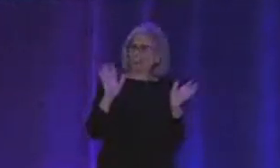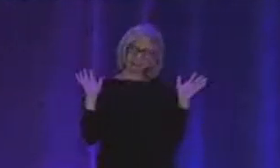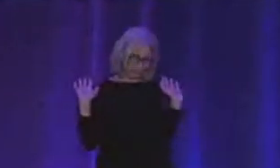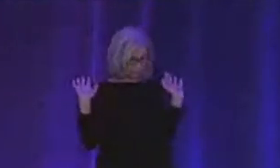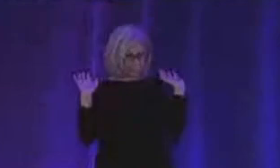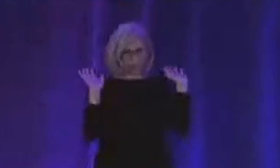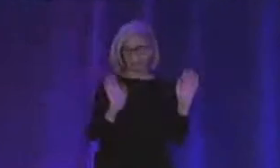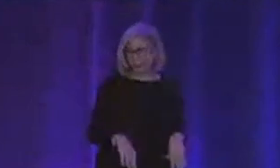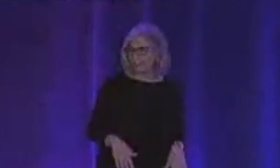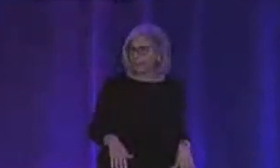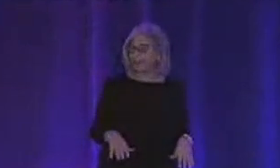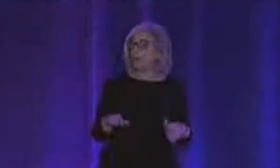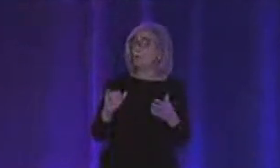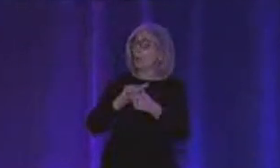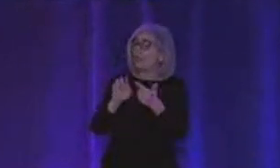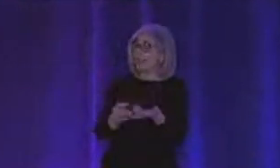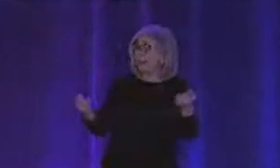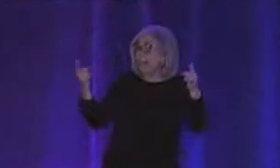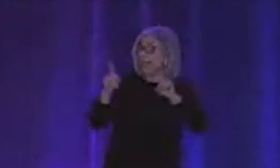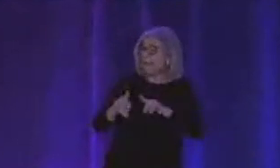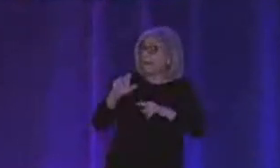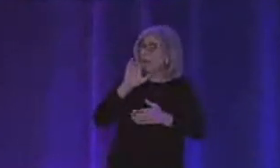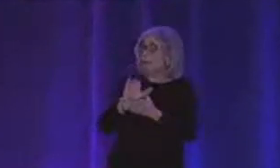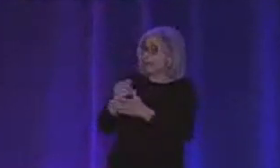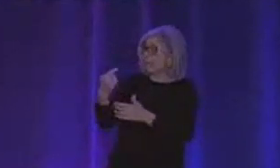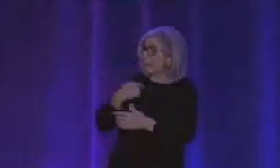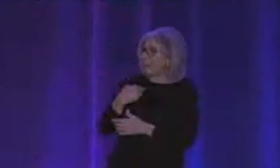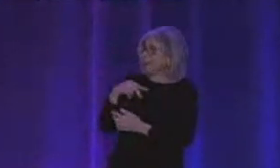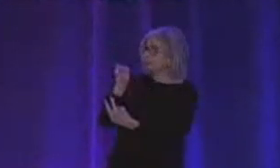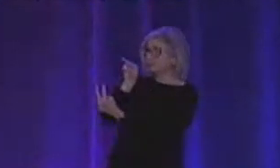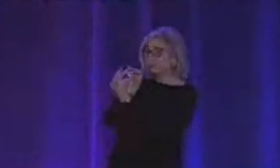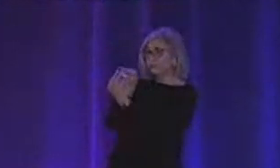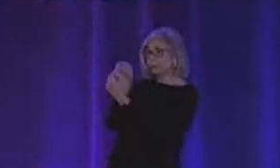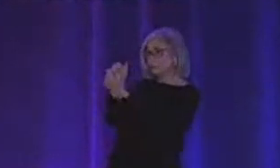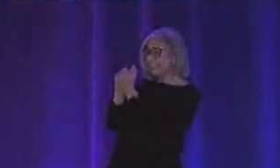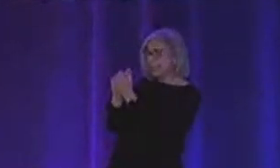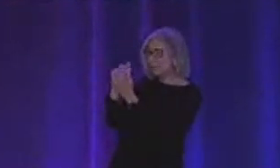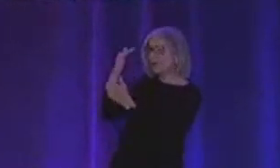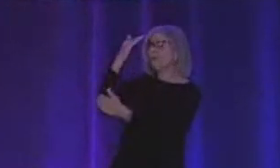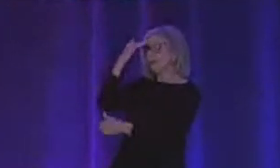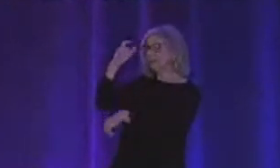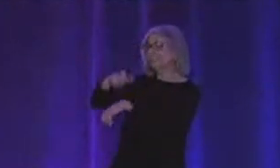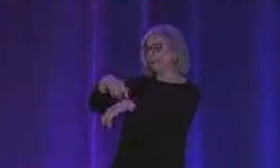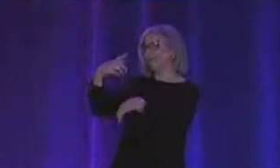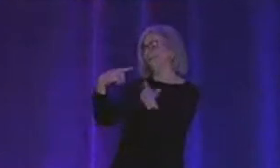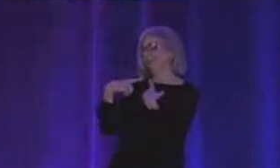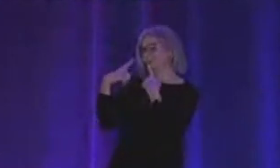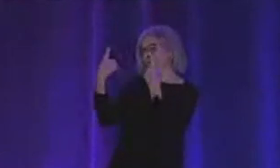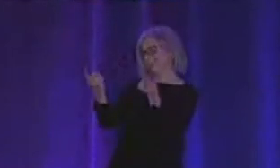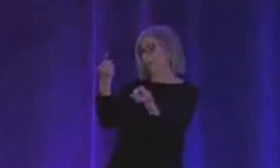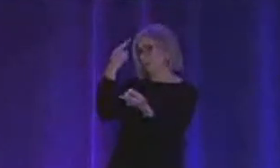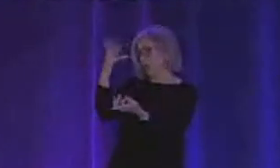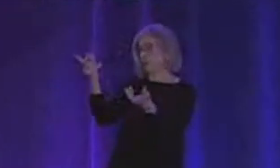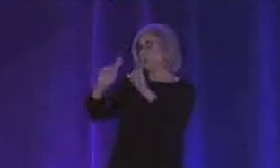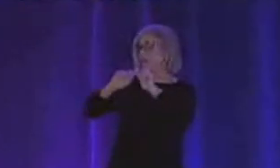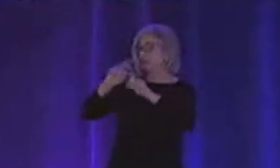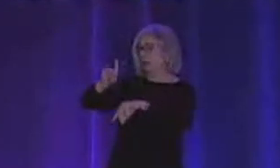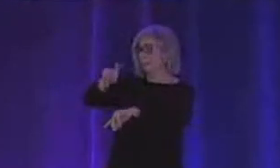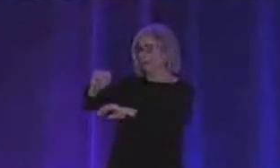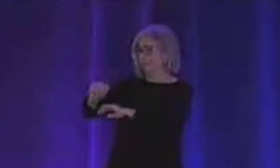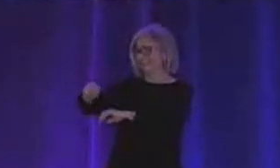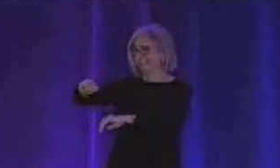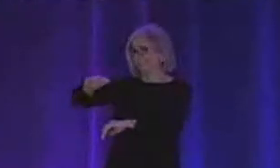that time of the month comes, my wife and I look at each other and we know what time it is. It's time to order some pizza.